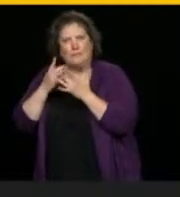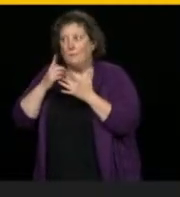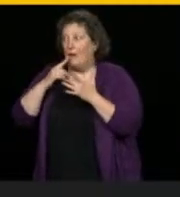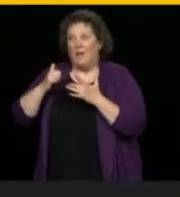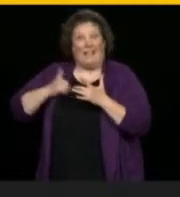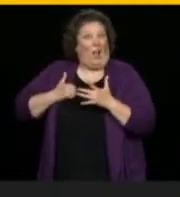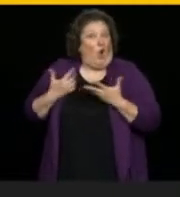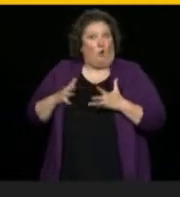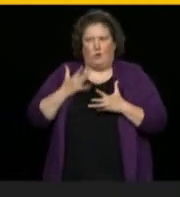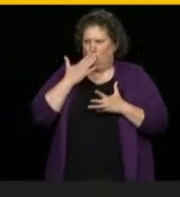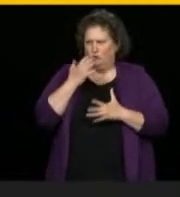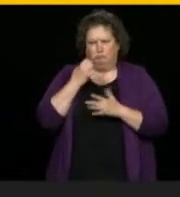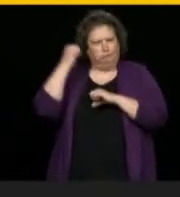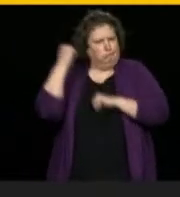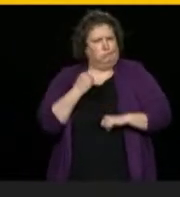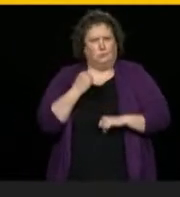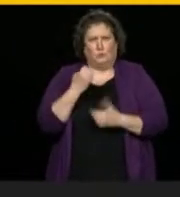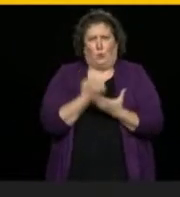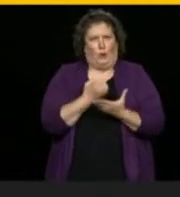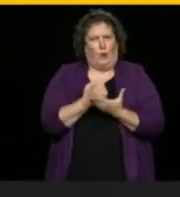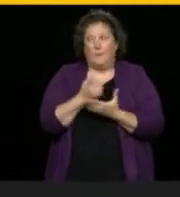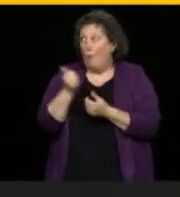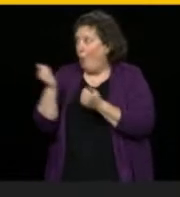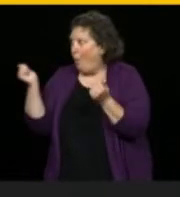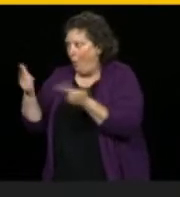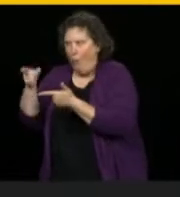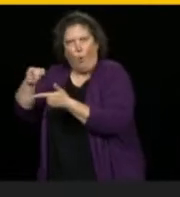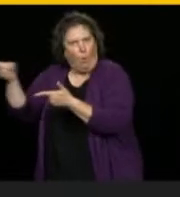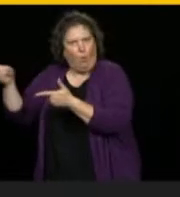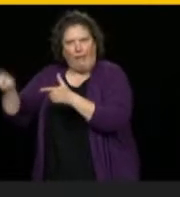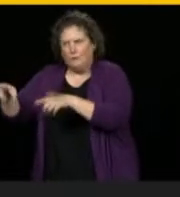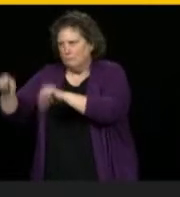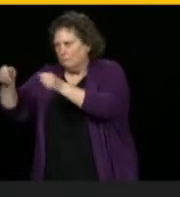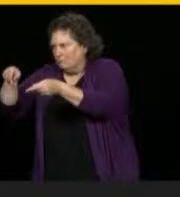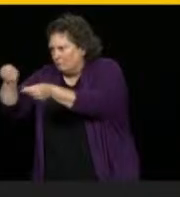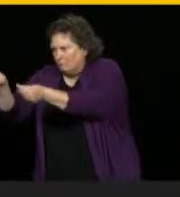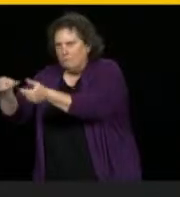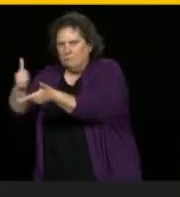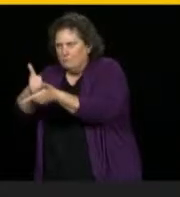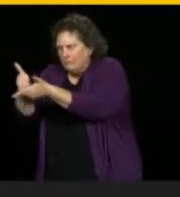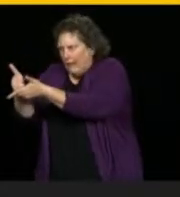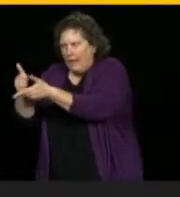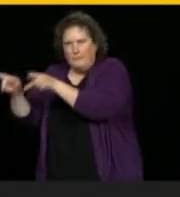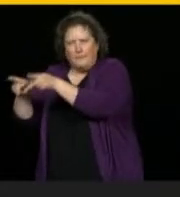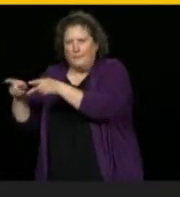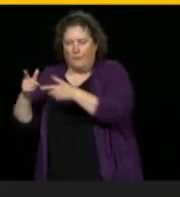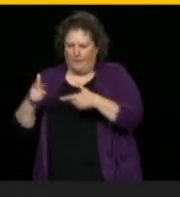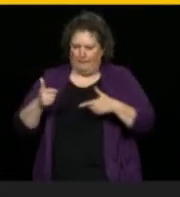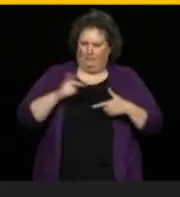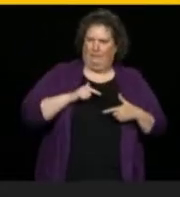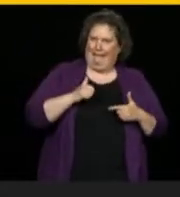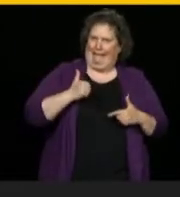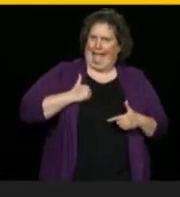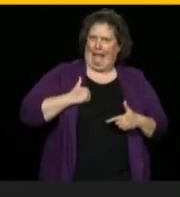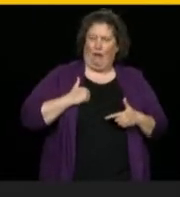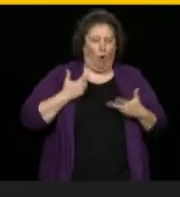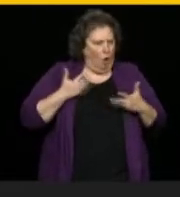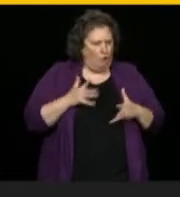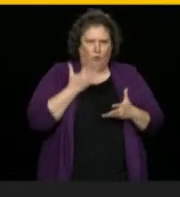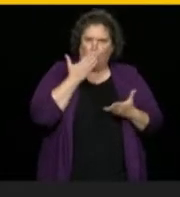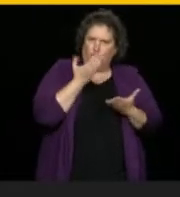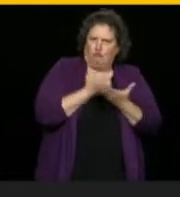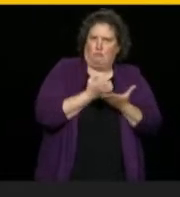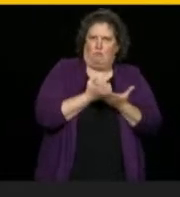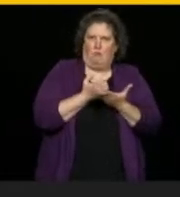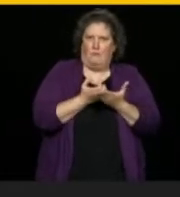to invest to help their country, but Canada came into this stronger than other countries. We were